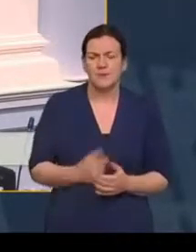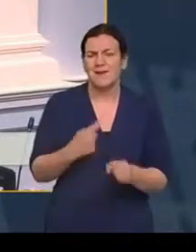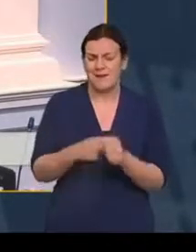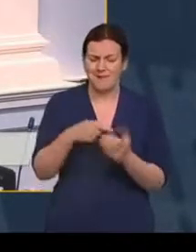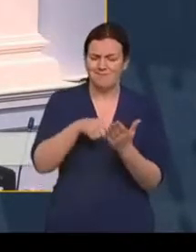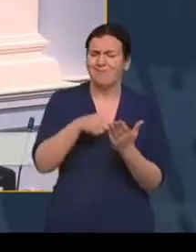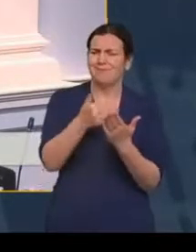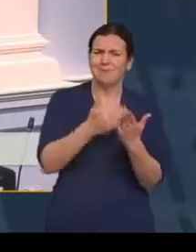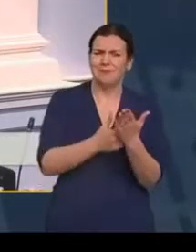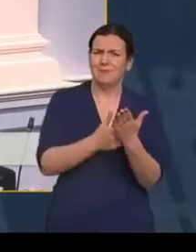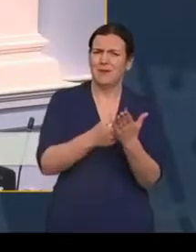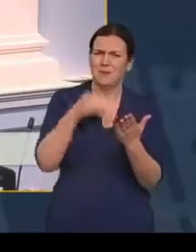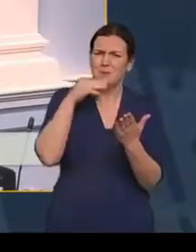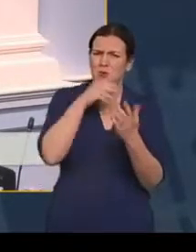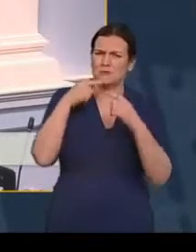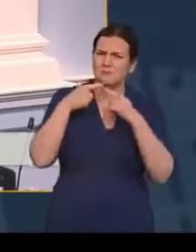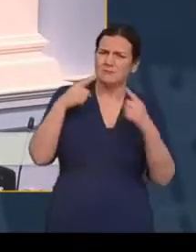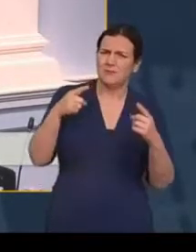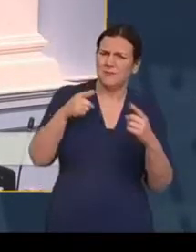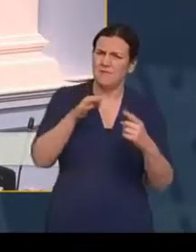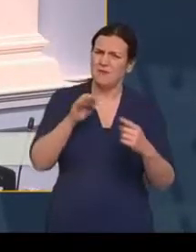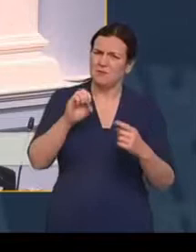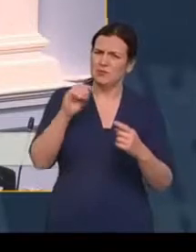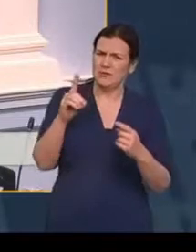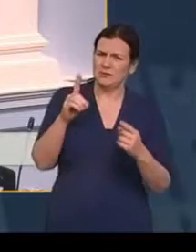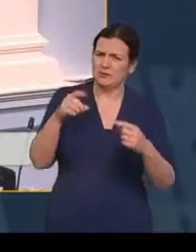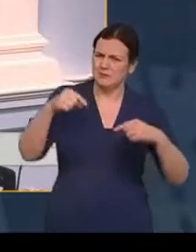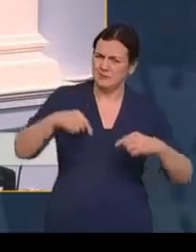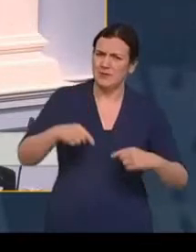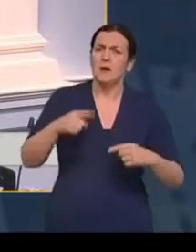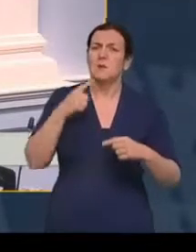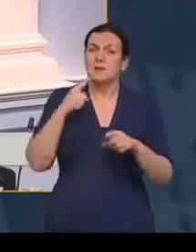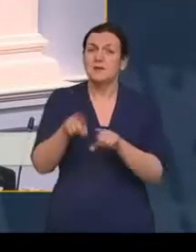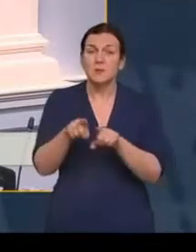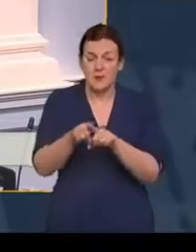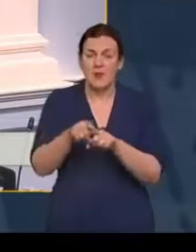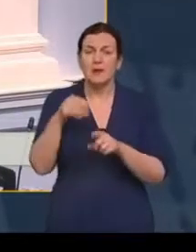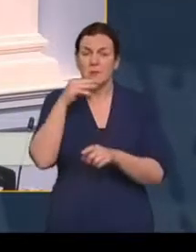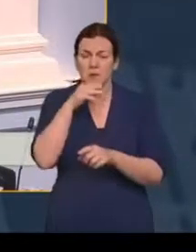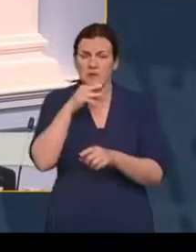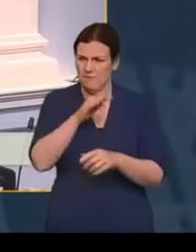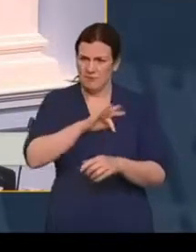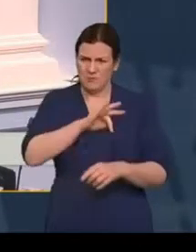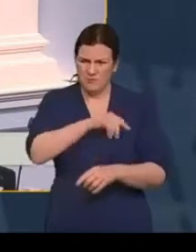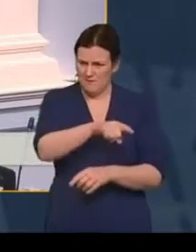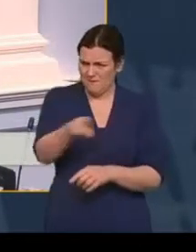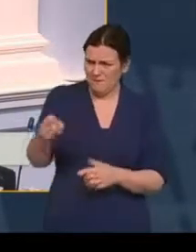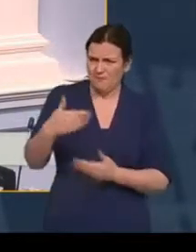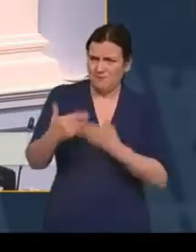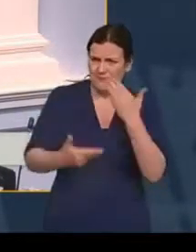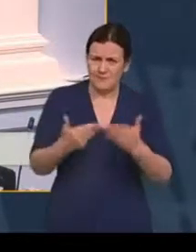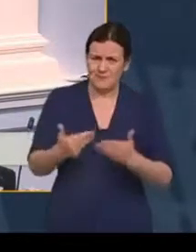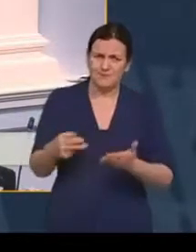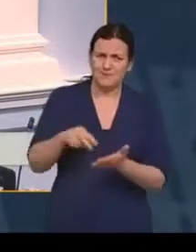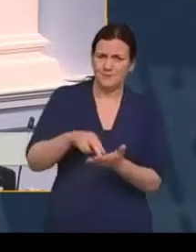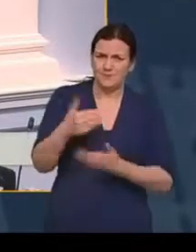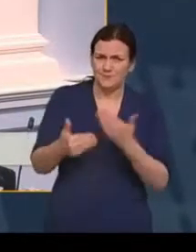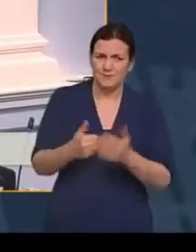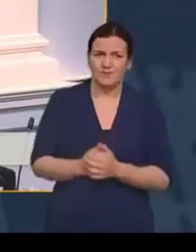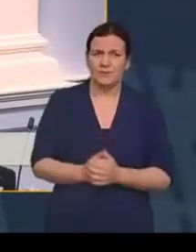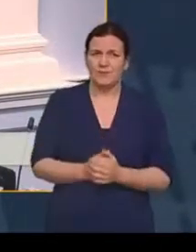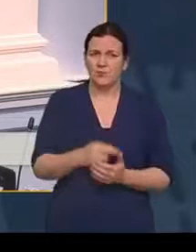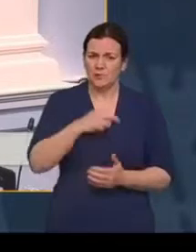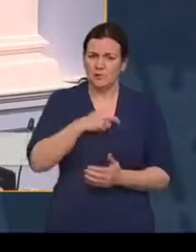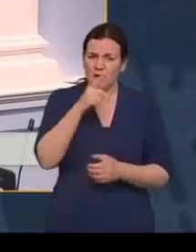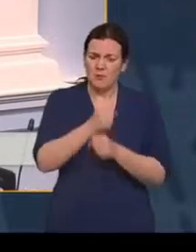again, it's an important statement coming from the Seanad, but it's also an important statement coming from yourselves,